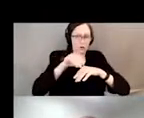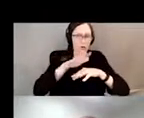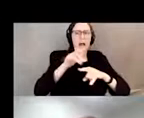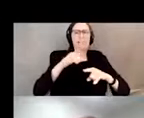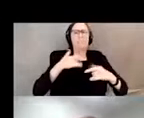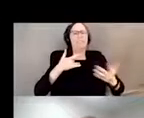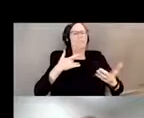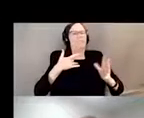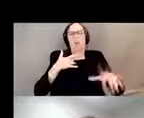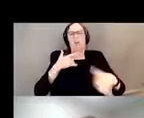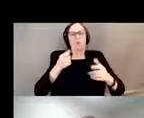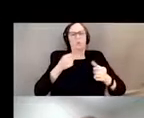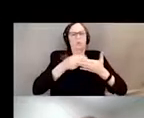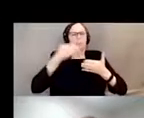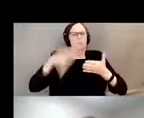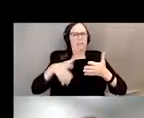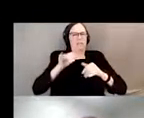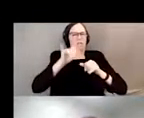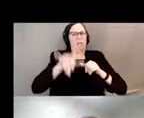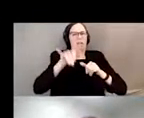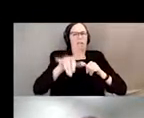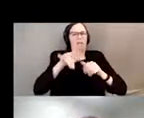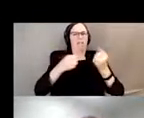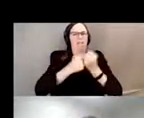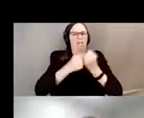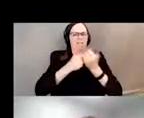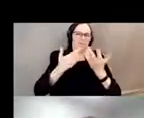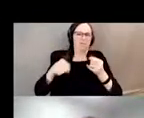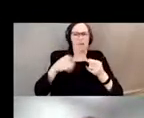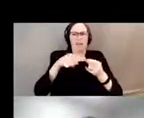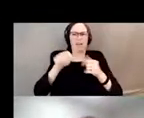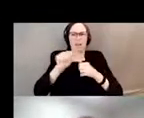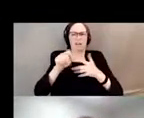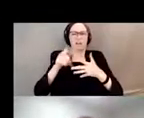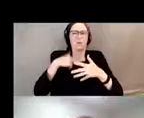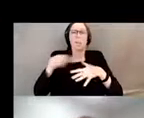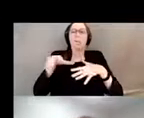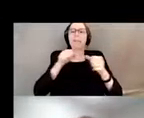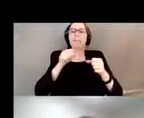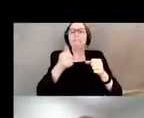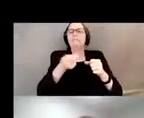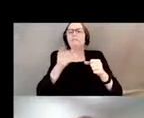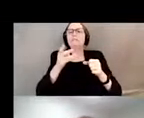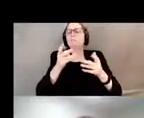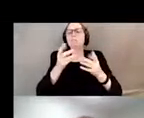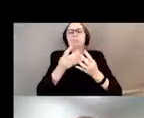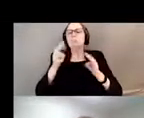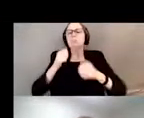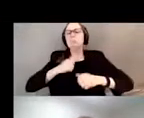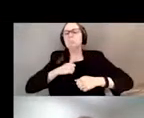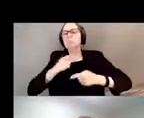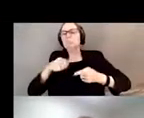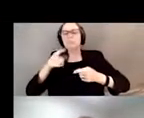to maintain a large garrison in Afghanistan to back their puppet up. They leave just a skeleton force in Kabul, the main